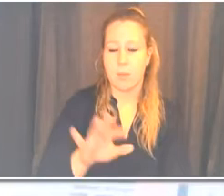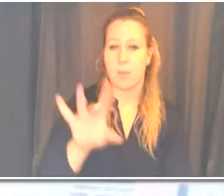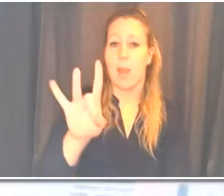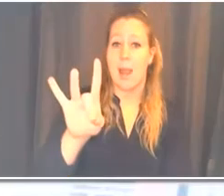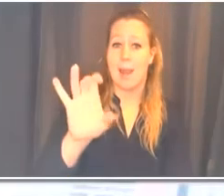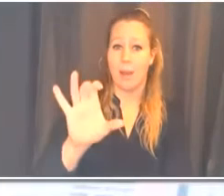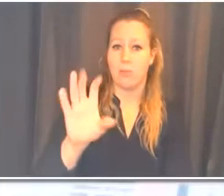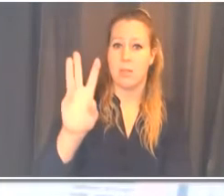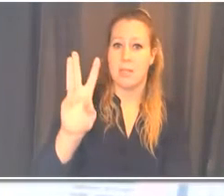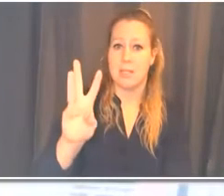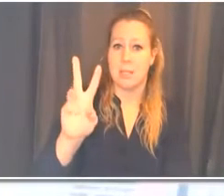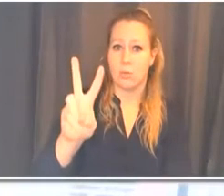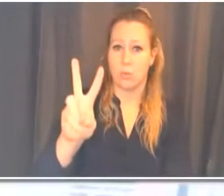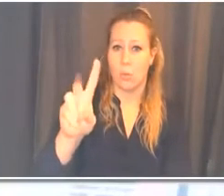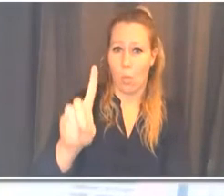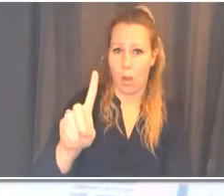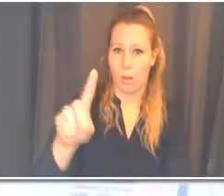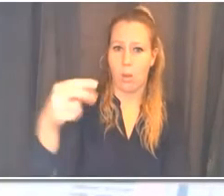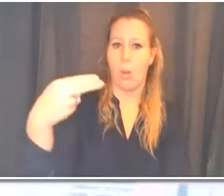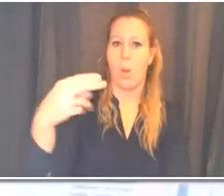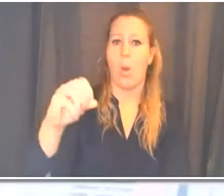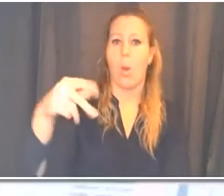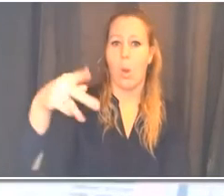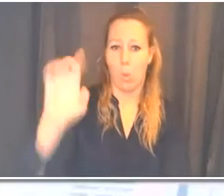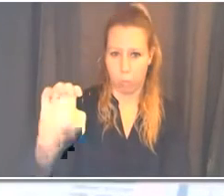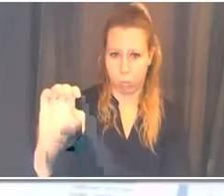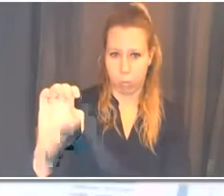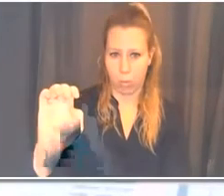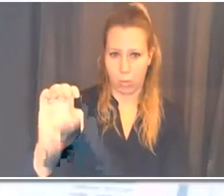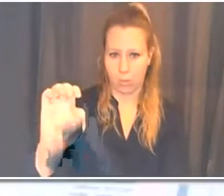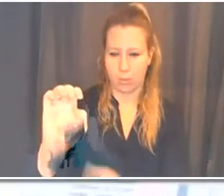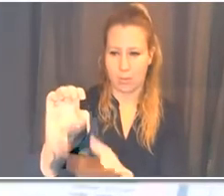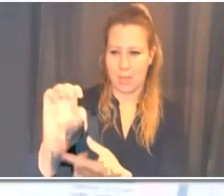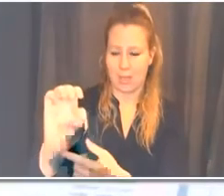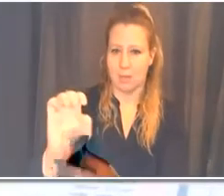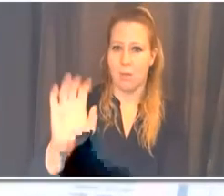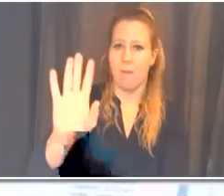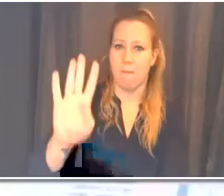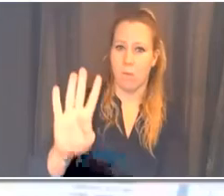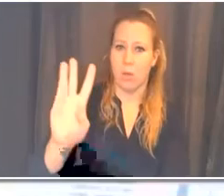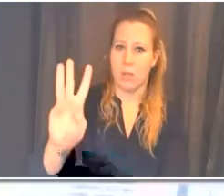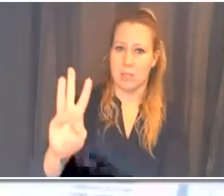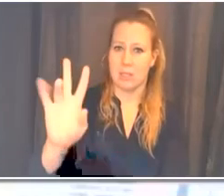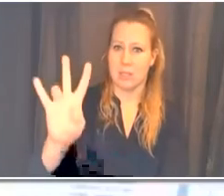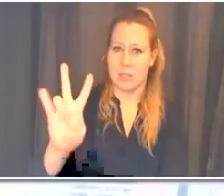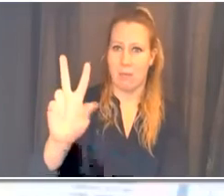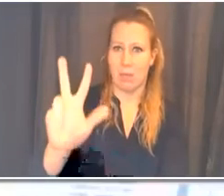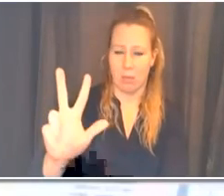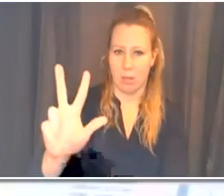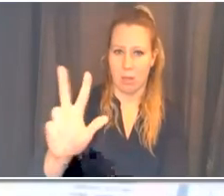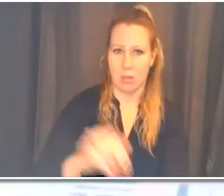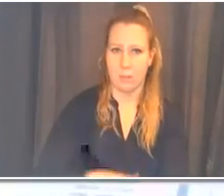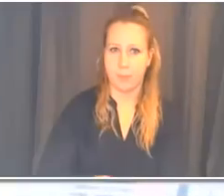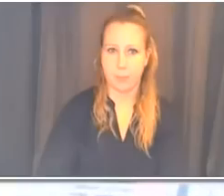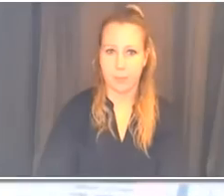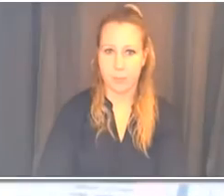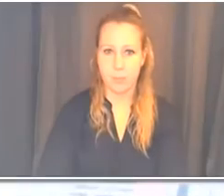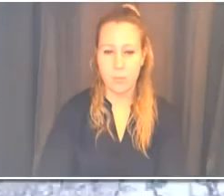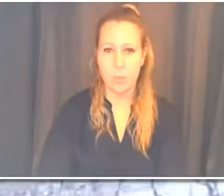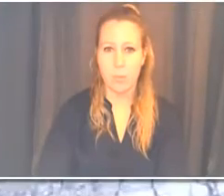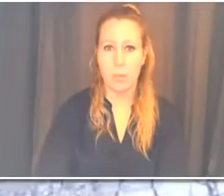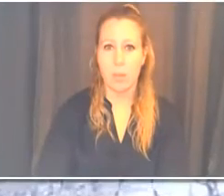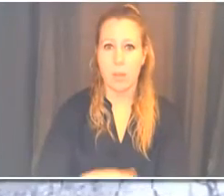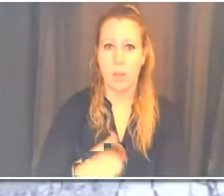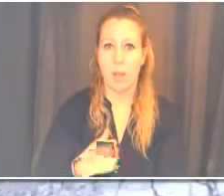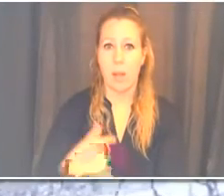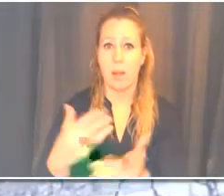visits available for your resources so that folks don't have to travel into a family Justice Center and then similarly if